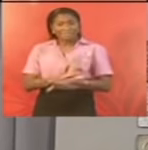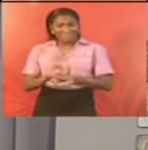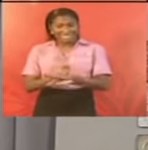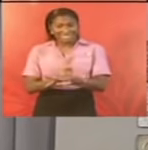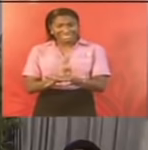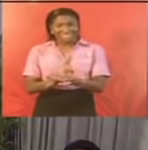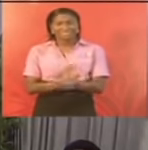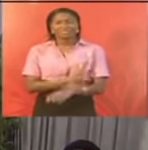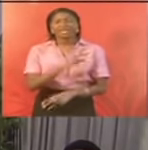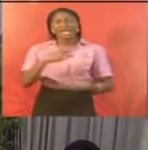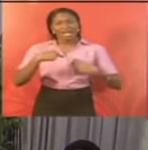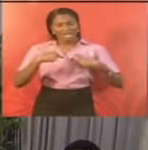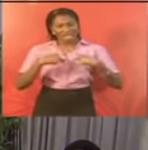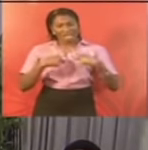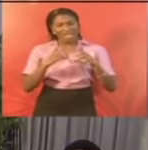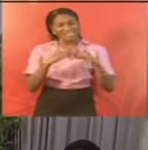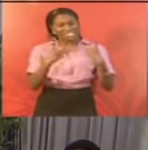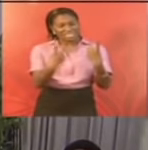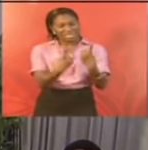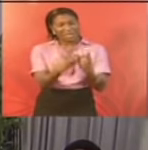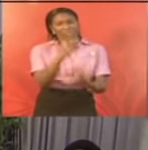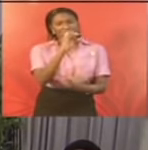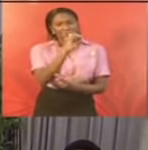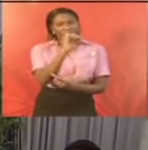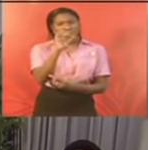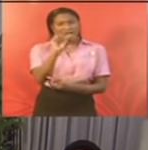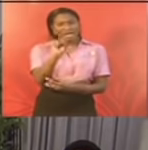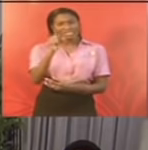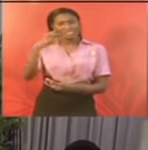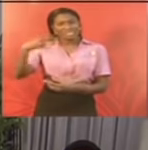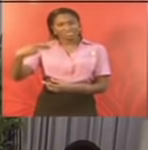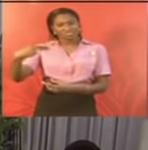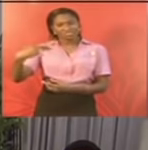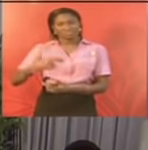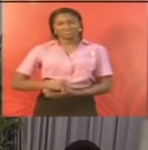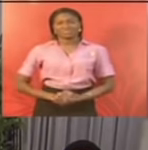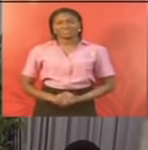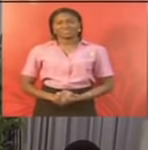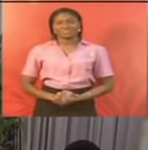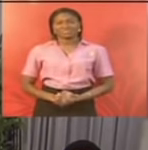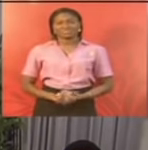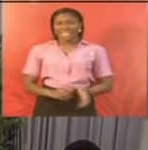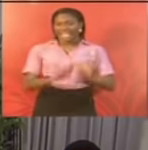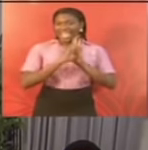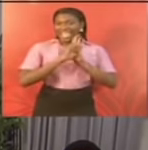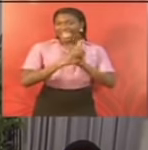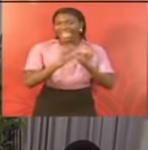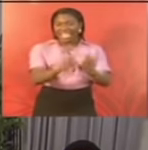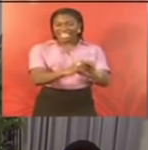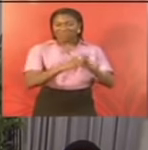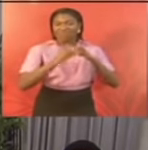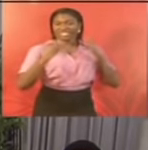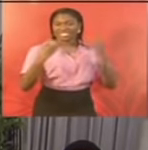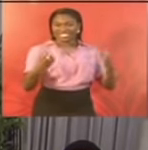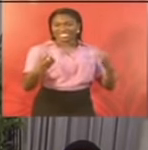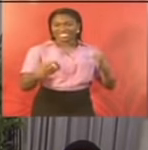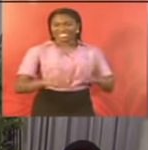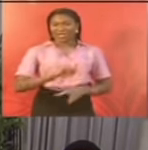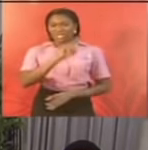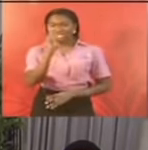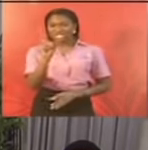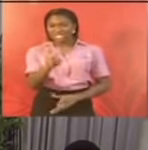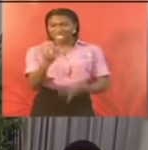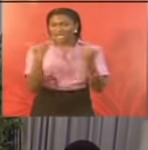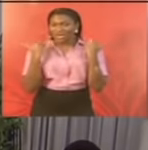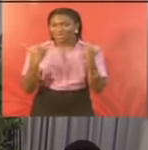departments. Thank you very much. And now Express newspaper, we're ready for your questions. Good morning,